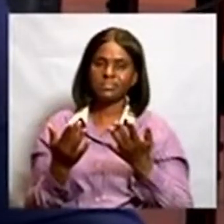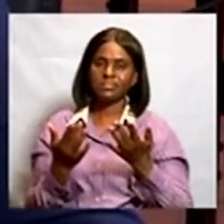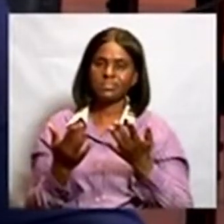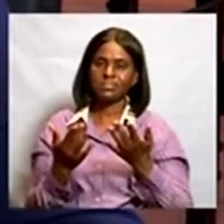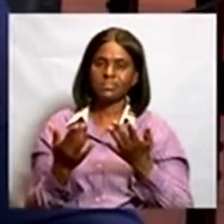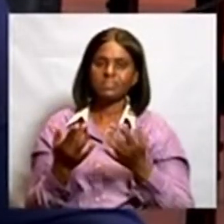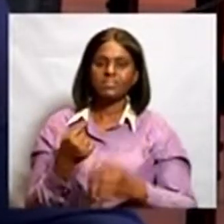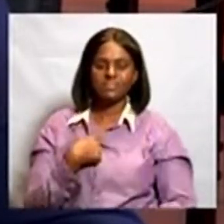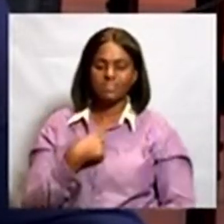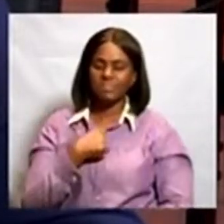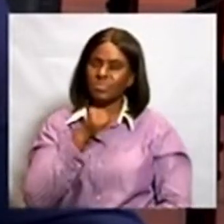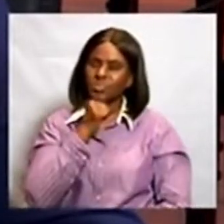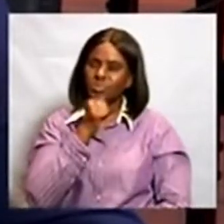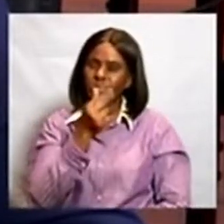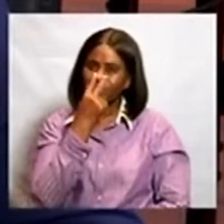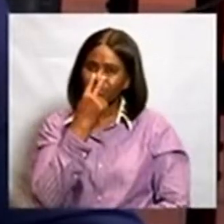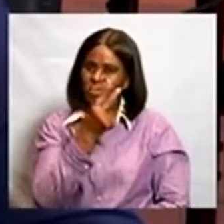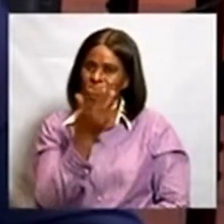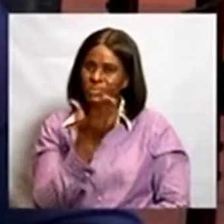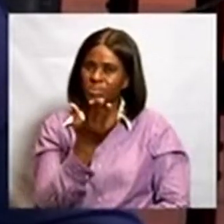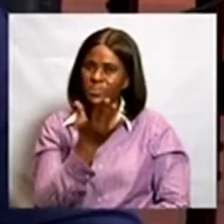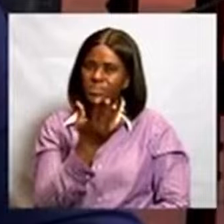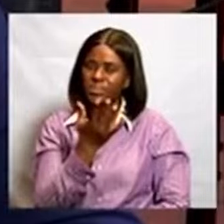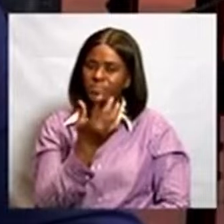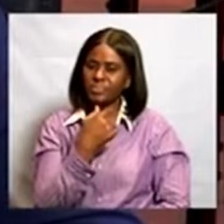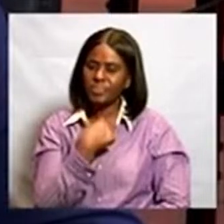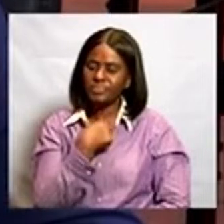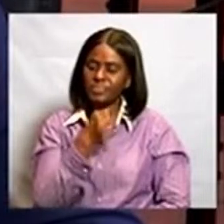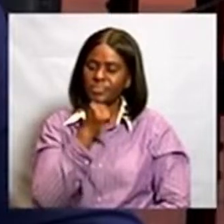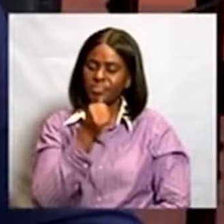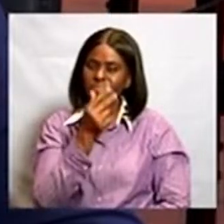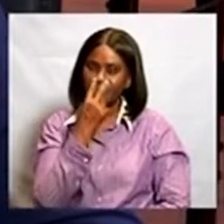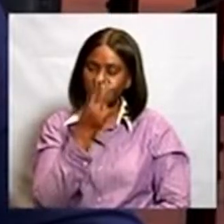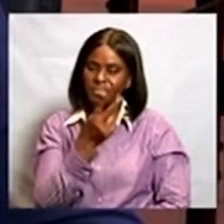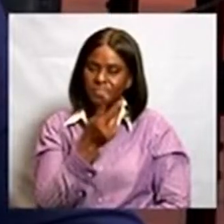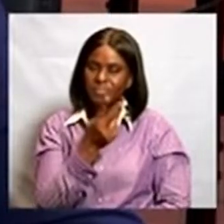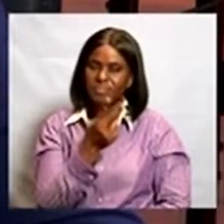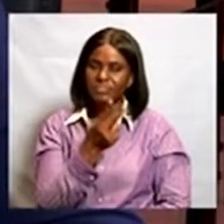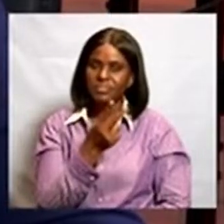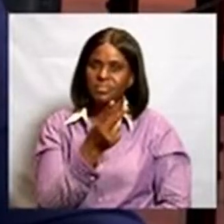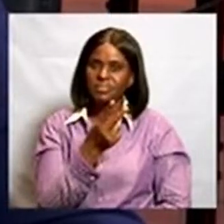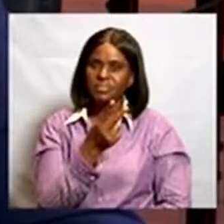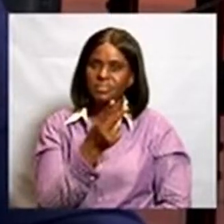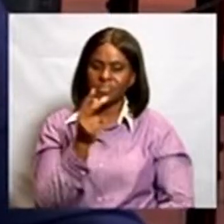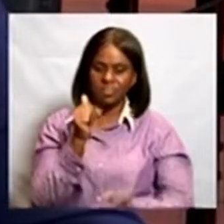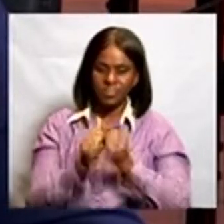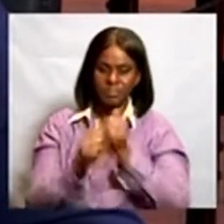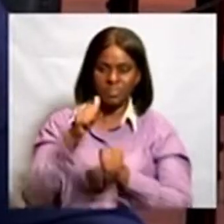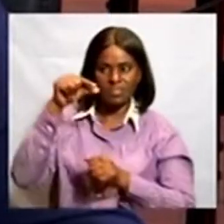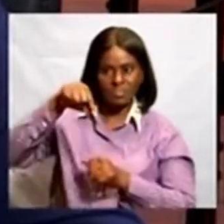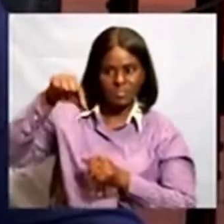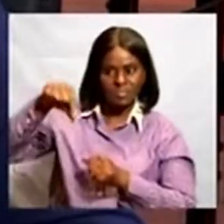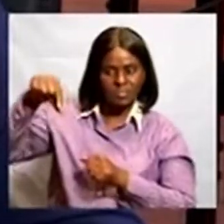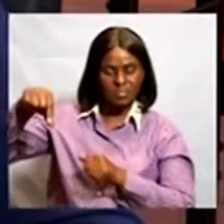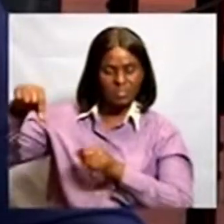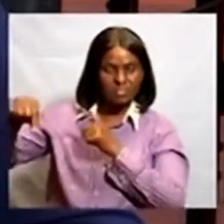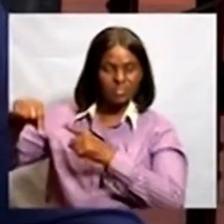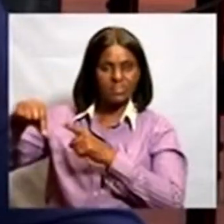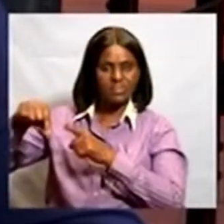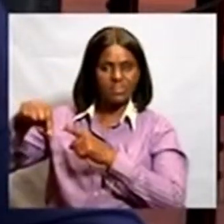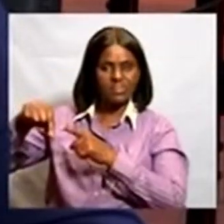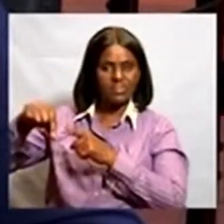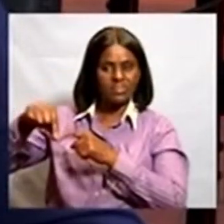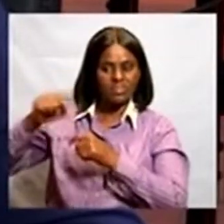I don't see any boundary as to which qualification should not